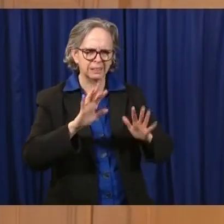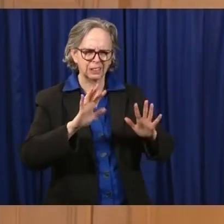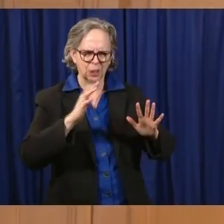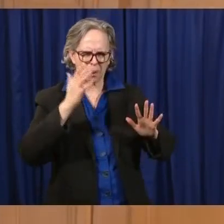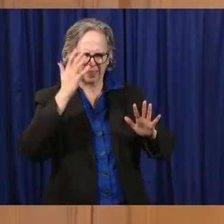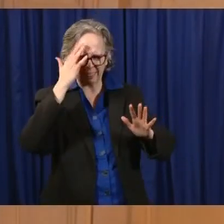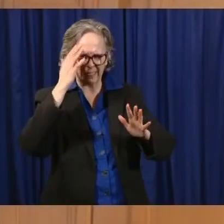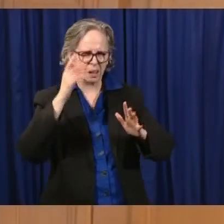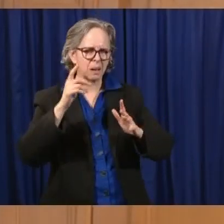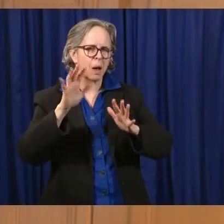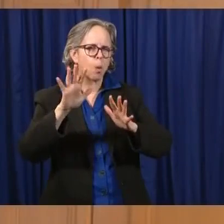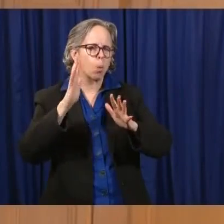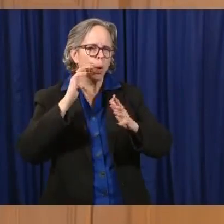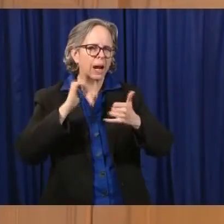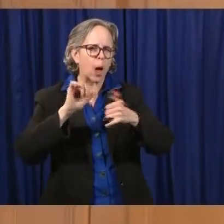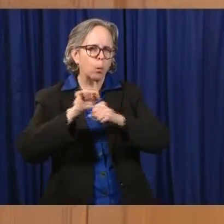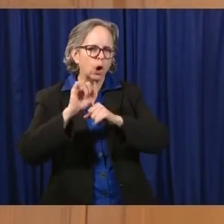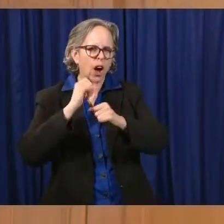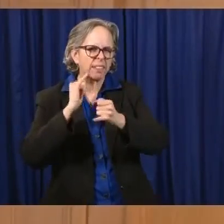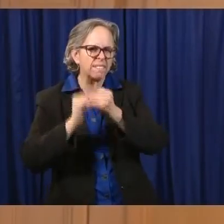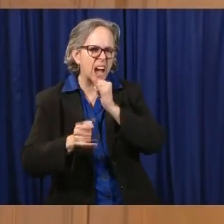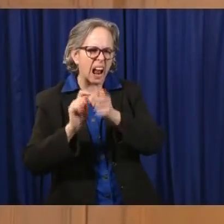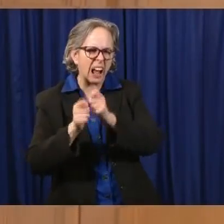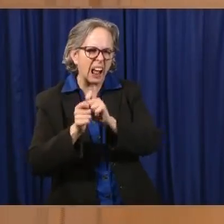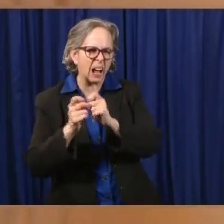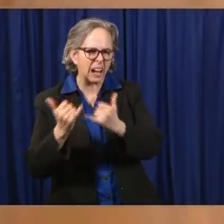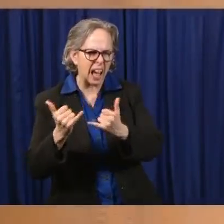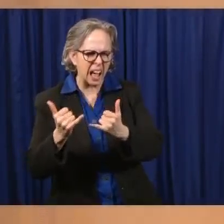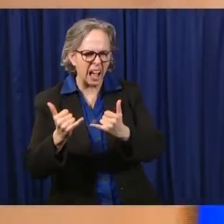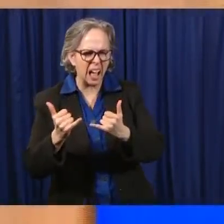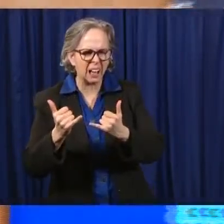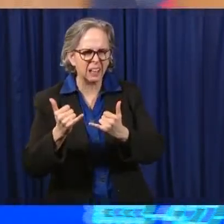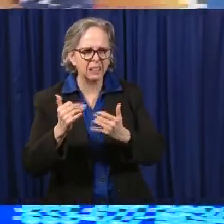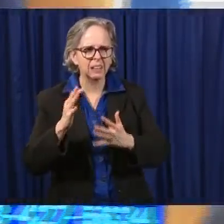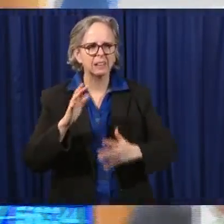that. So Lawyers have to be involved, I'm sorry to say, Randy.